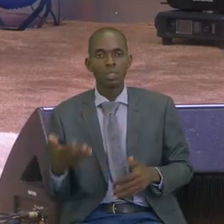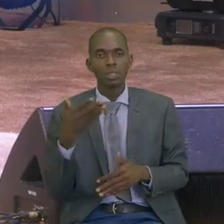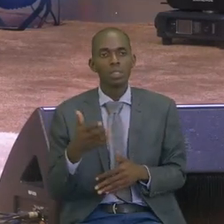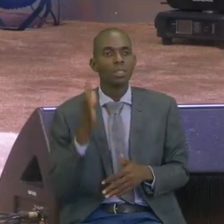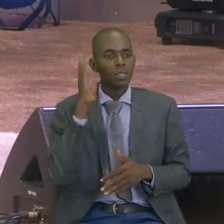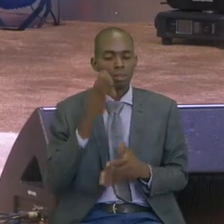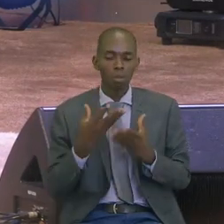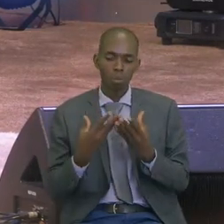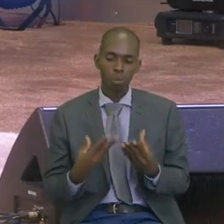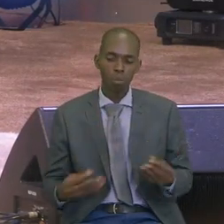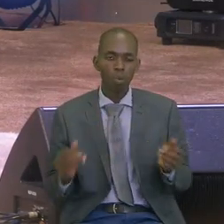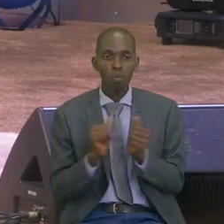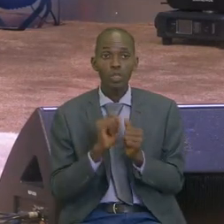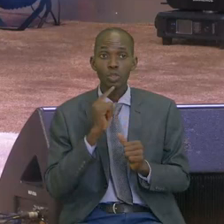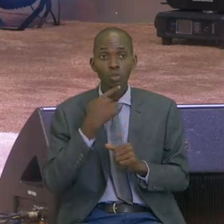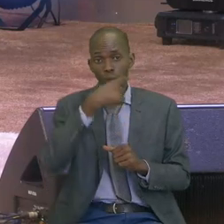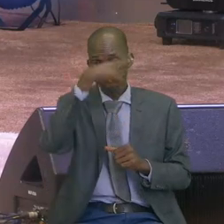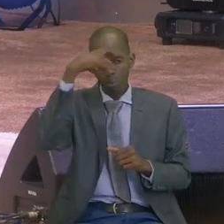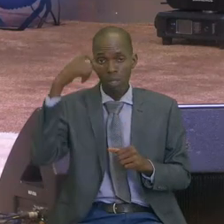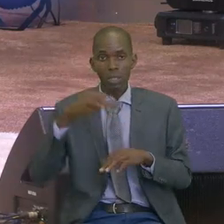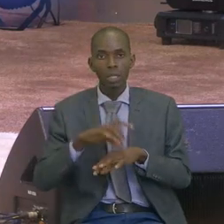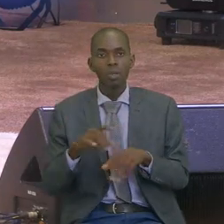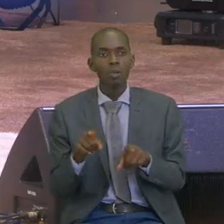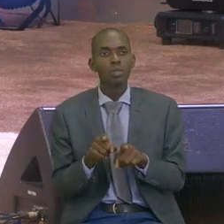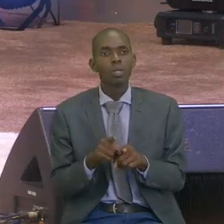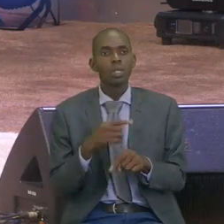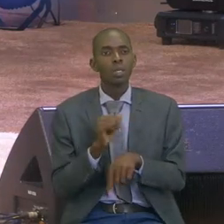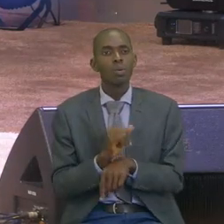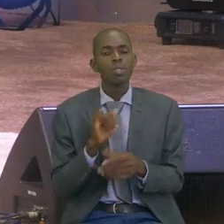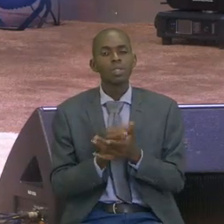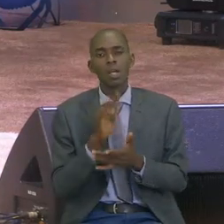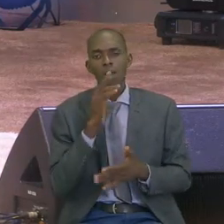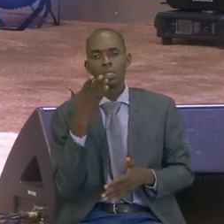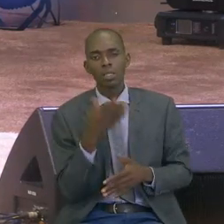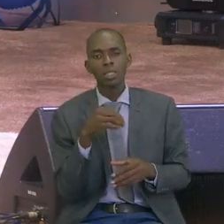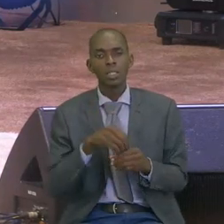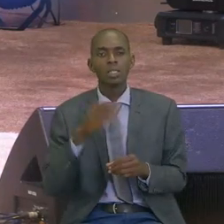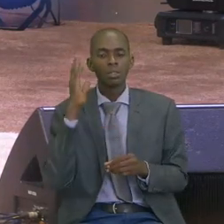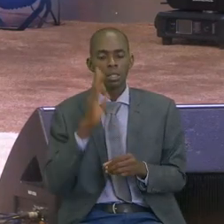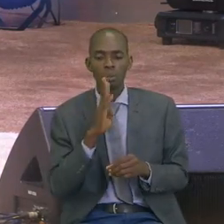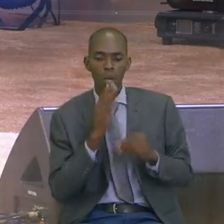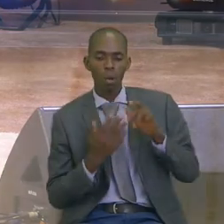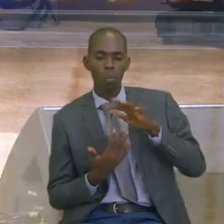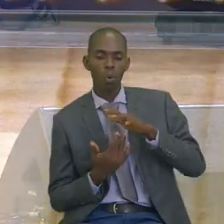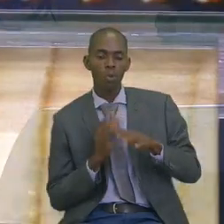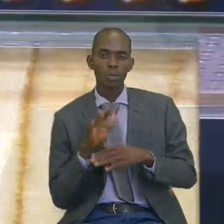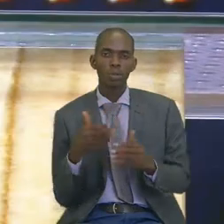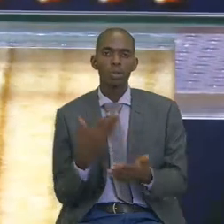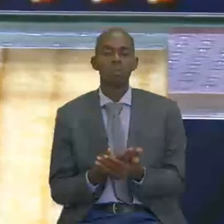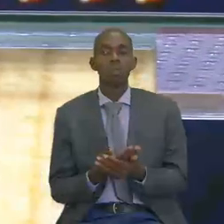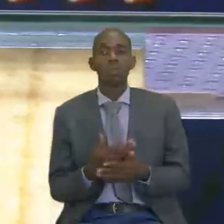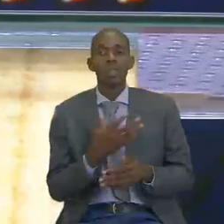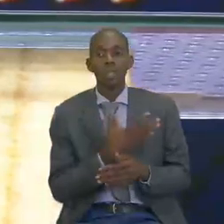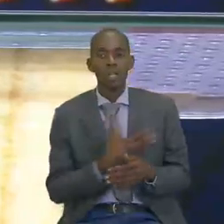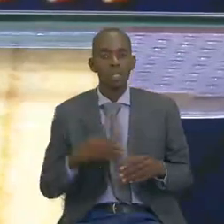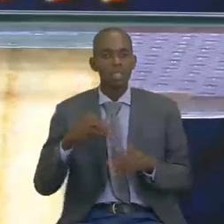fervent heat, and the earth also, and the works that are therein shall be burnt up. And